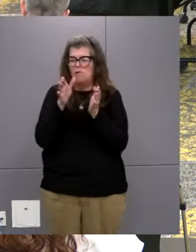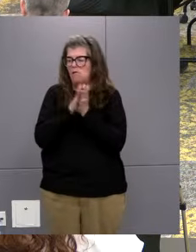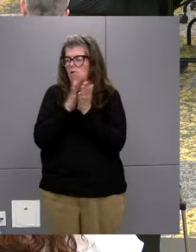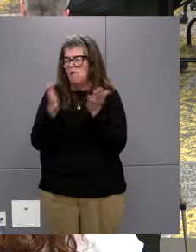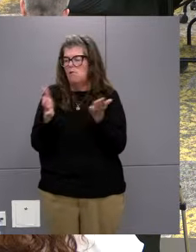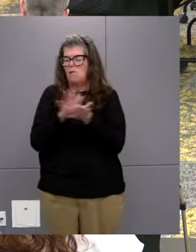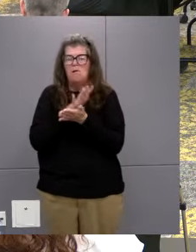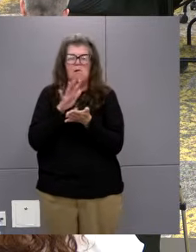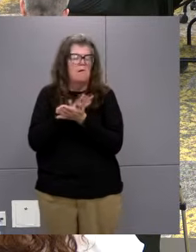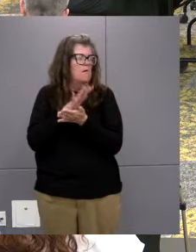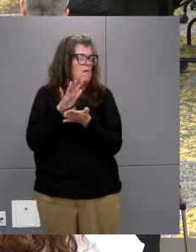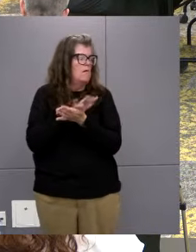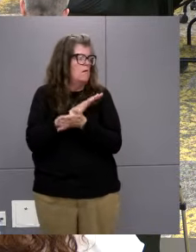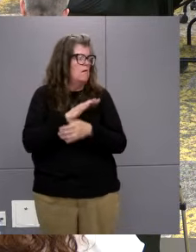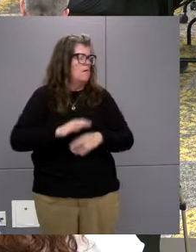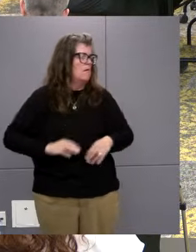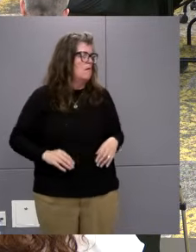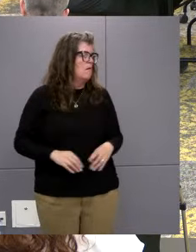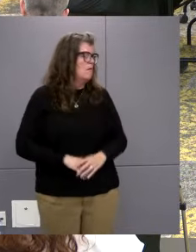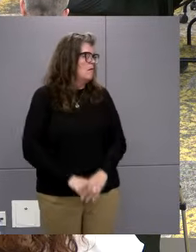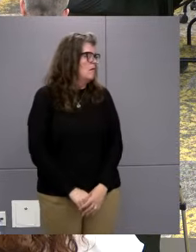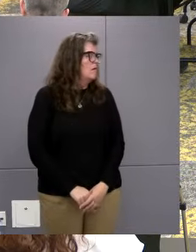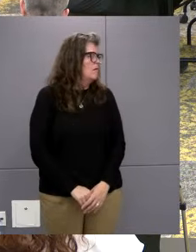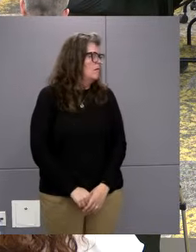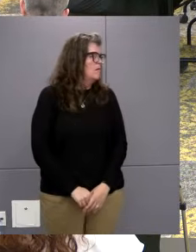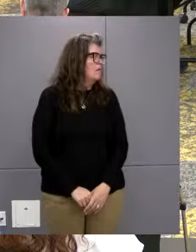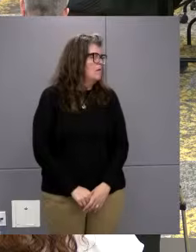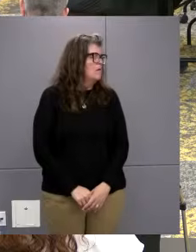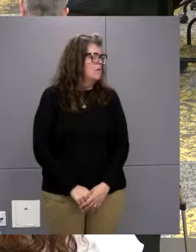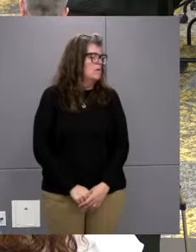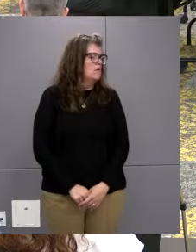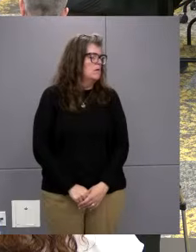but it doesn't change the meaning.